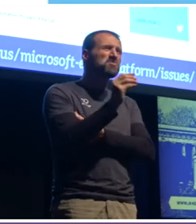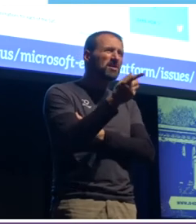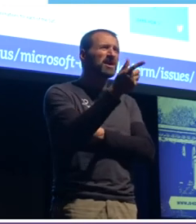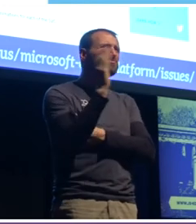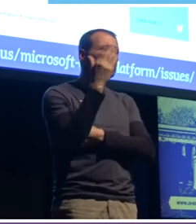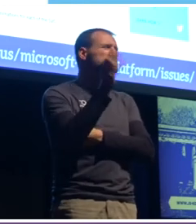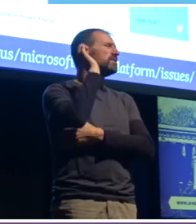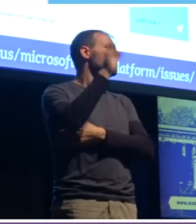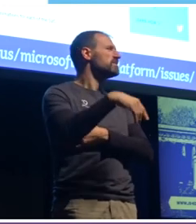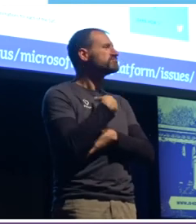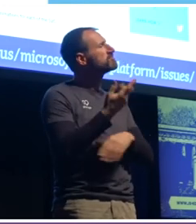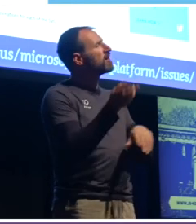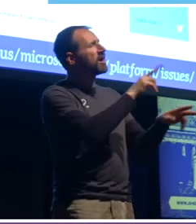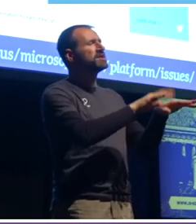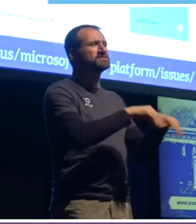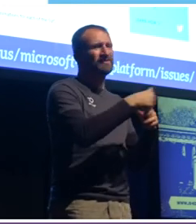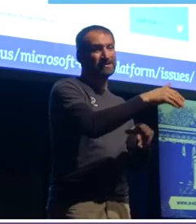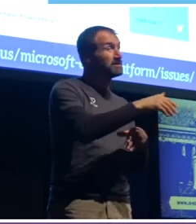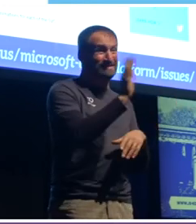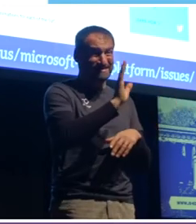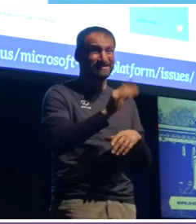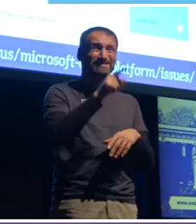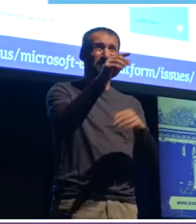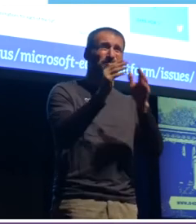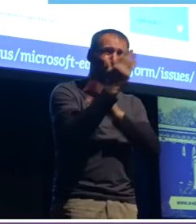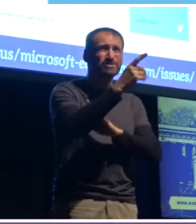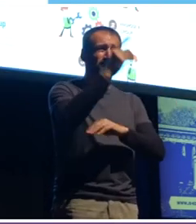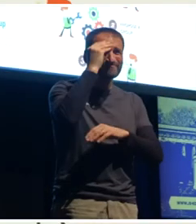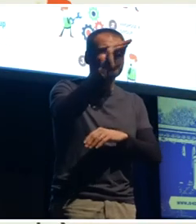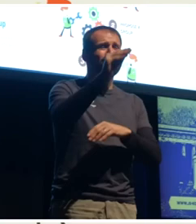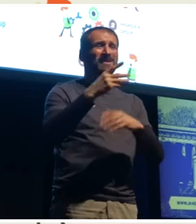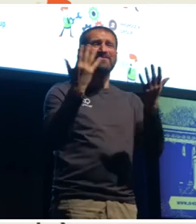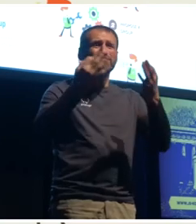know that that feature that you need isn't working right. It really helps them.